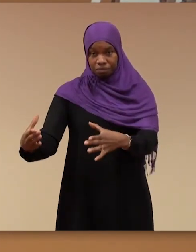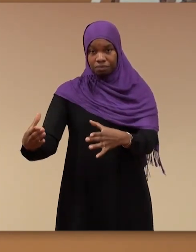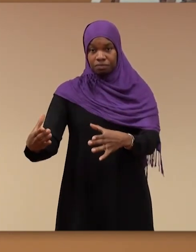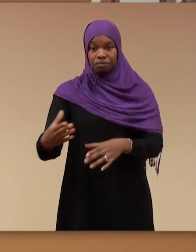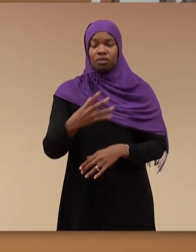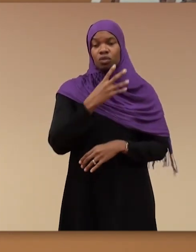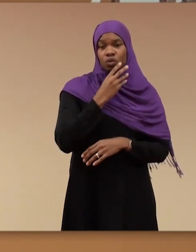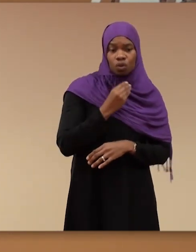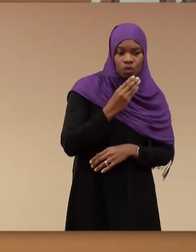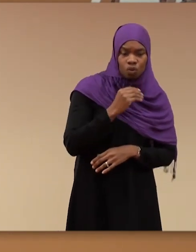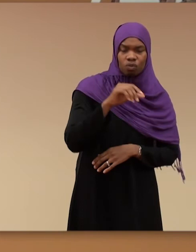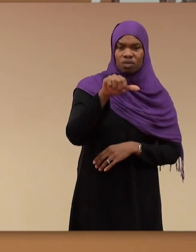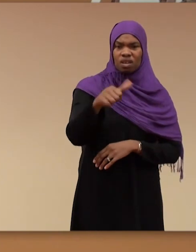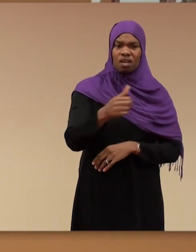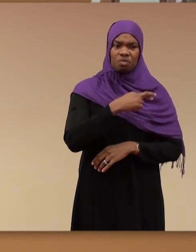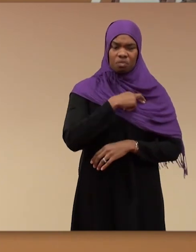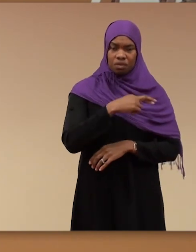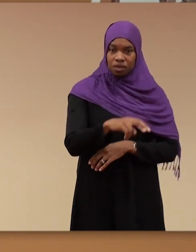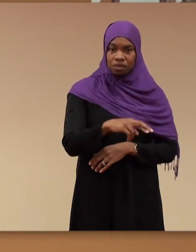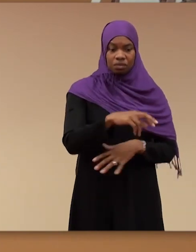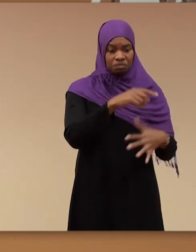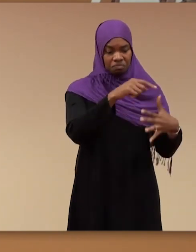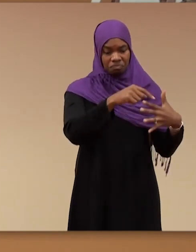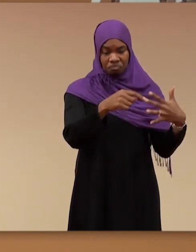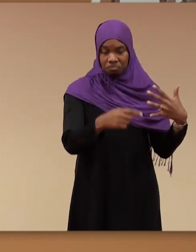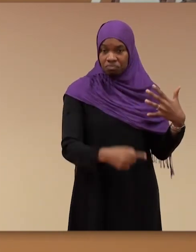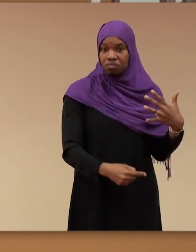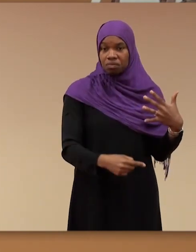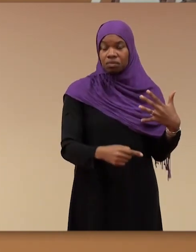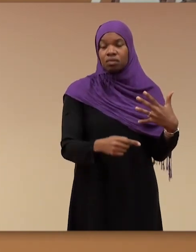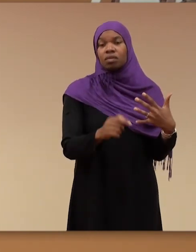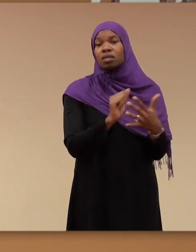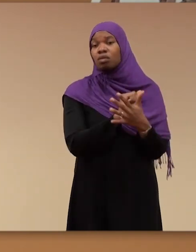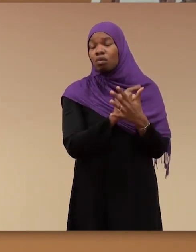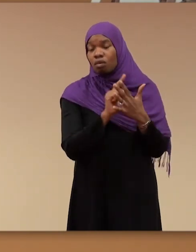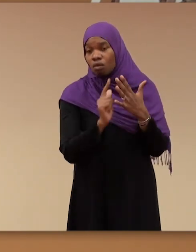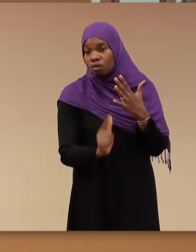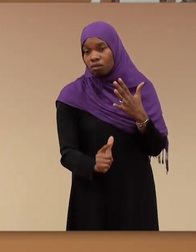the other religions would worship other things. All of them